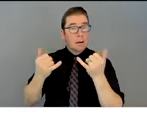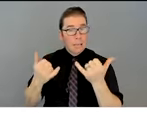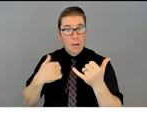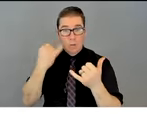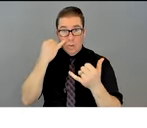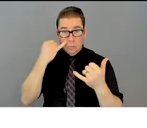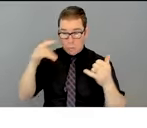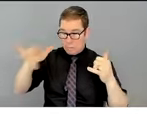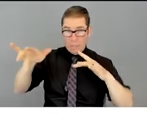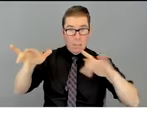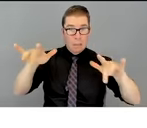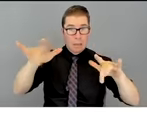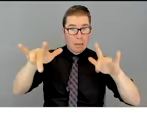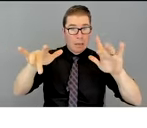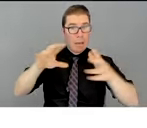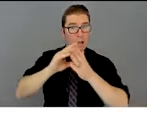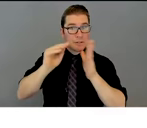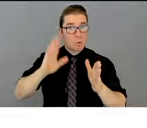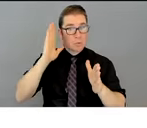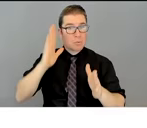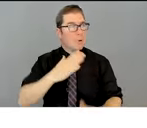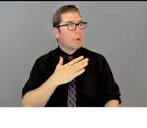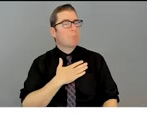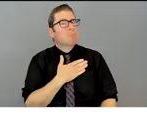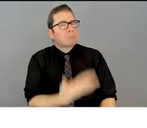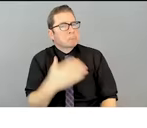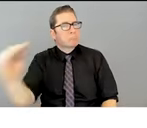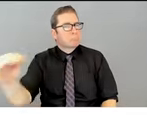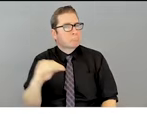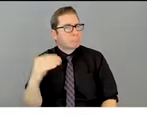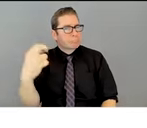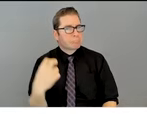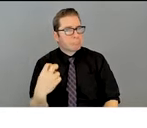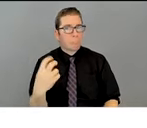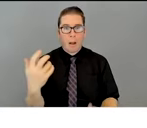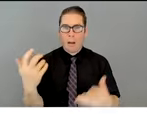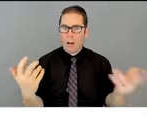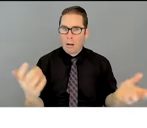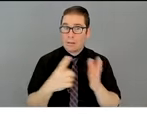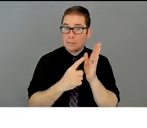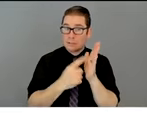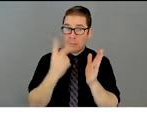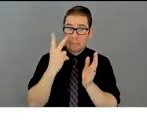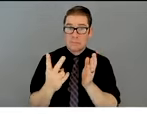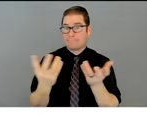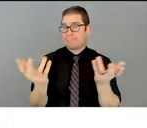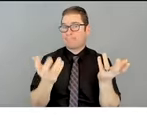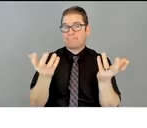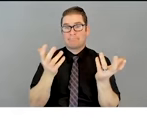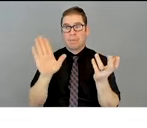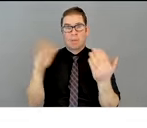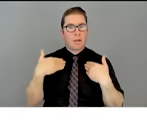really compliant and they move. And sometimes you can see a real shift in just their